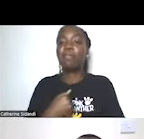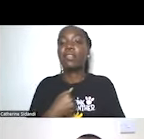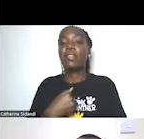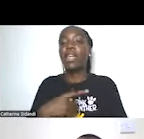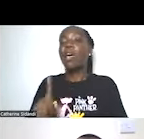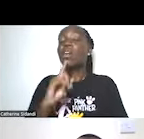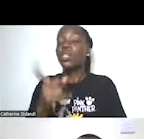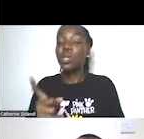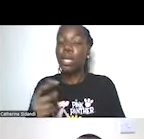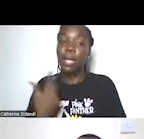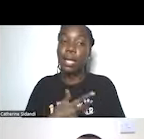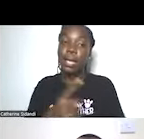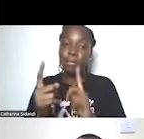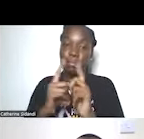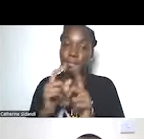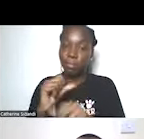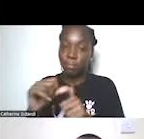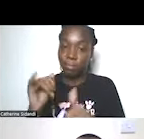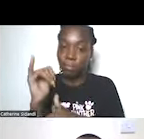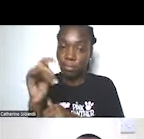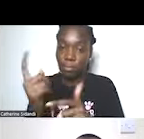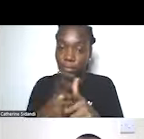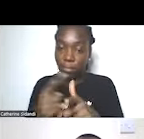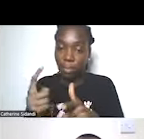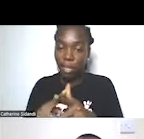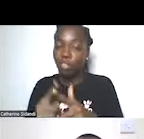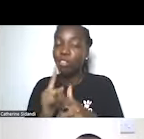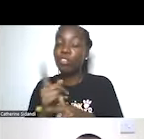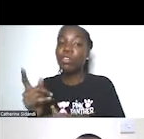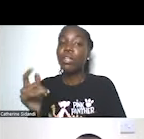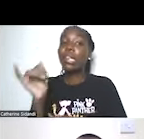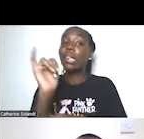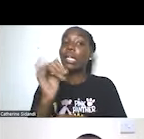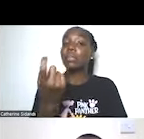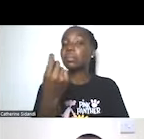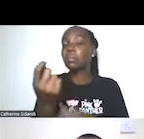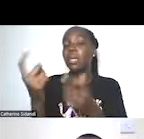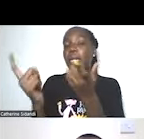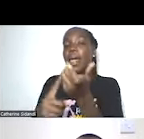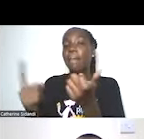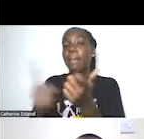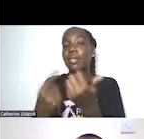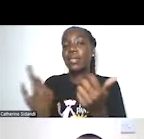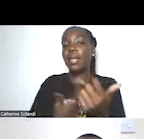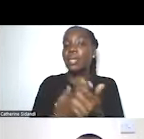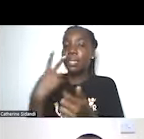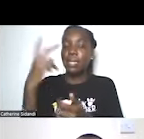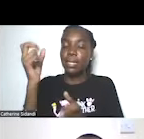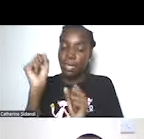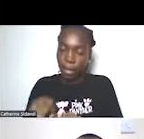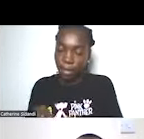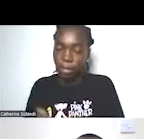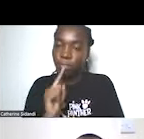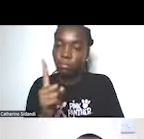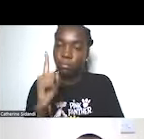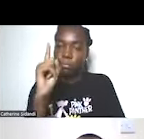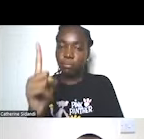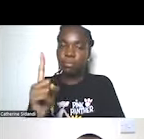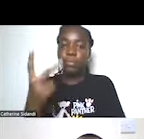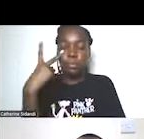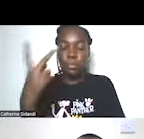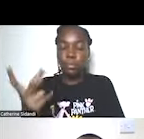from Forbes. So there are some few numbers that you can look into. One is giving us the perspective of the data that we are looking at, the